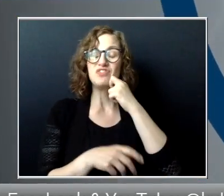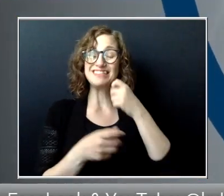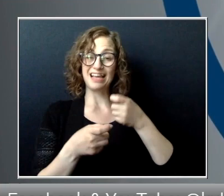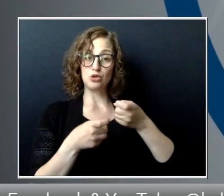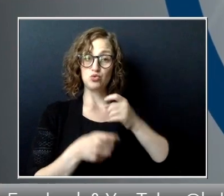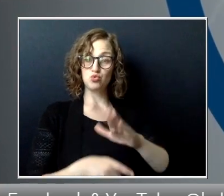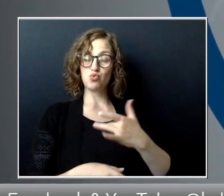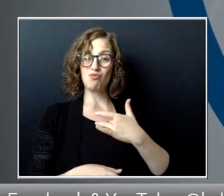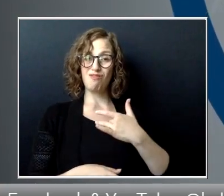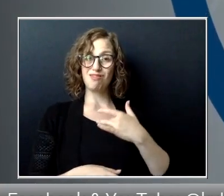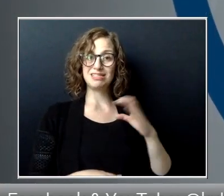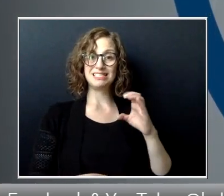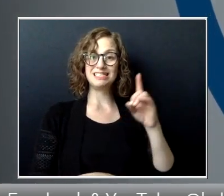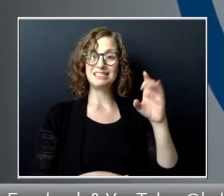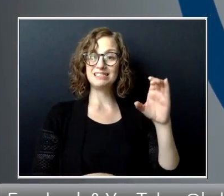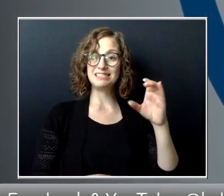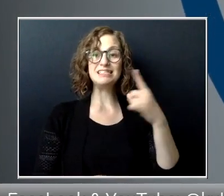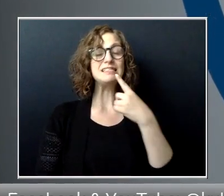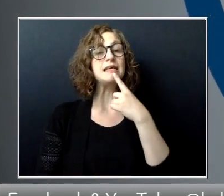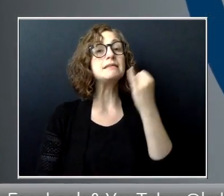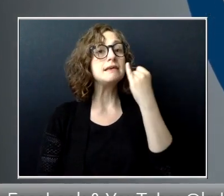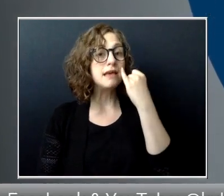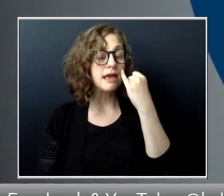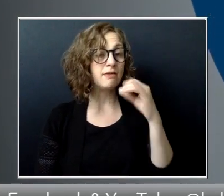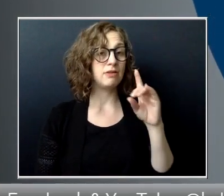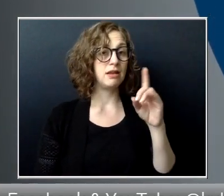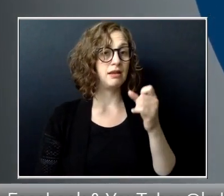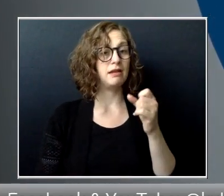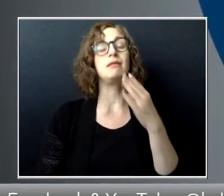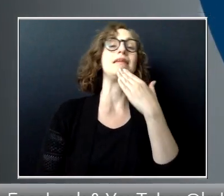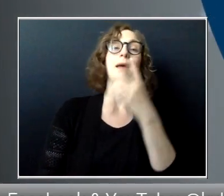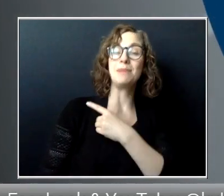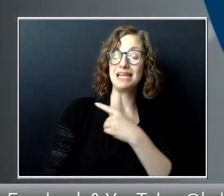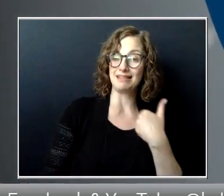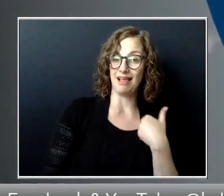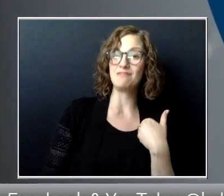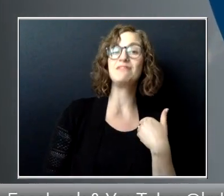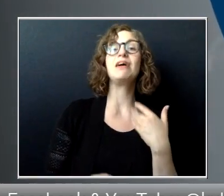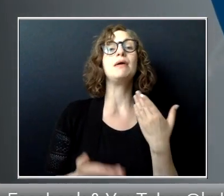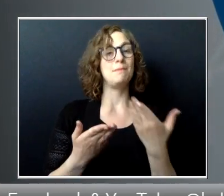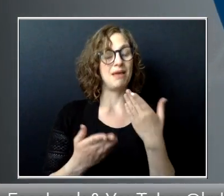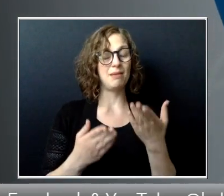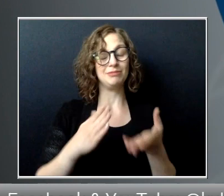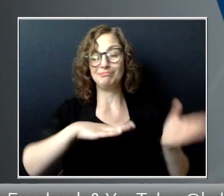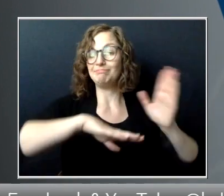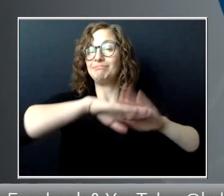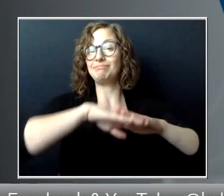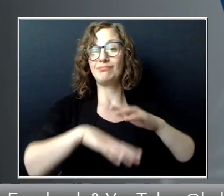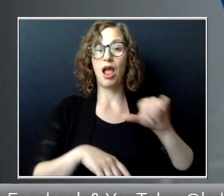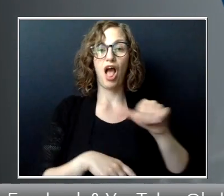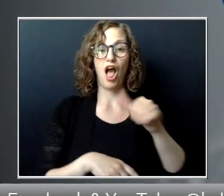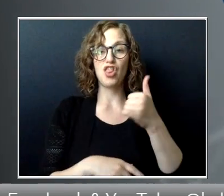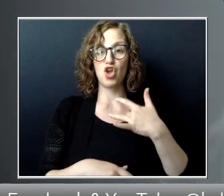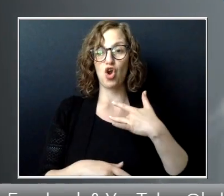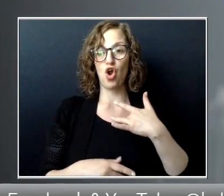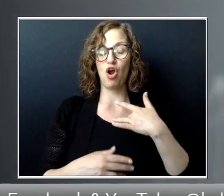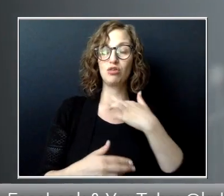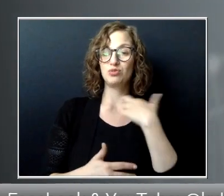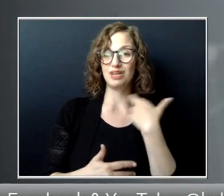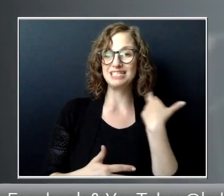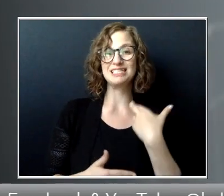also more likely to have other conditions raising your risk for heart disease, like high blood pressure, high cholesterol, and